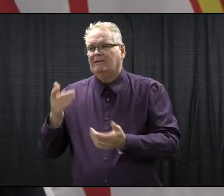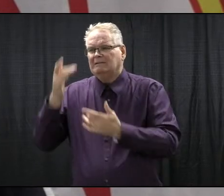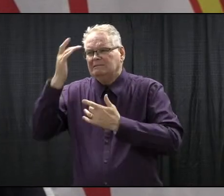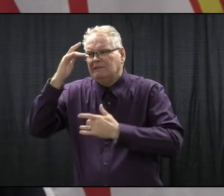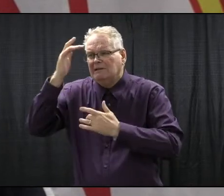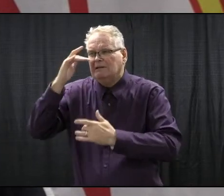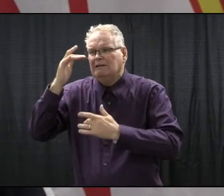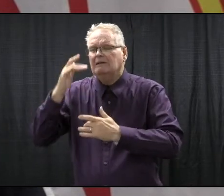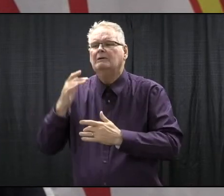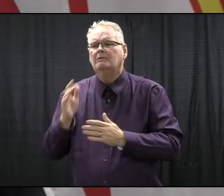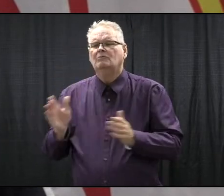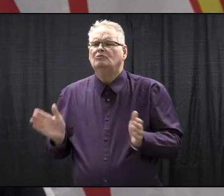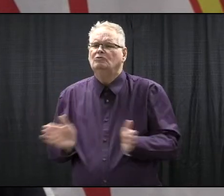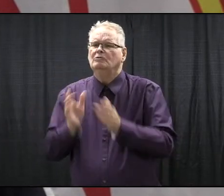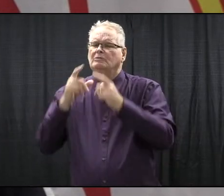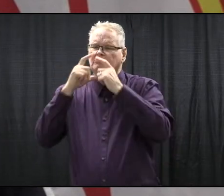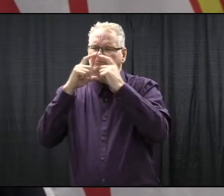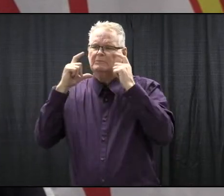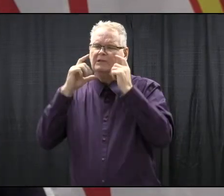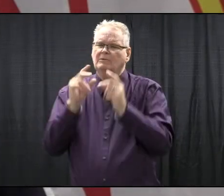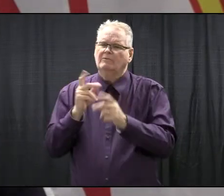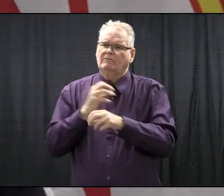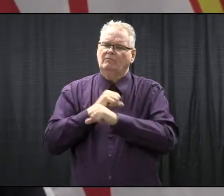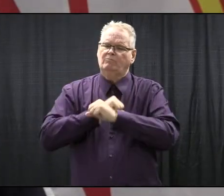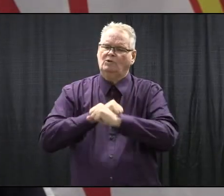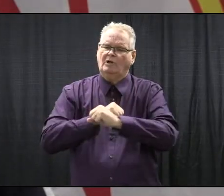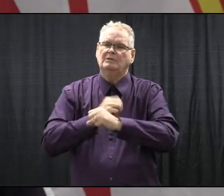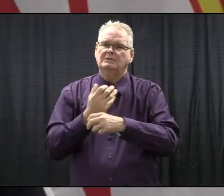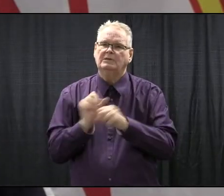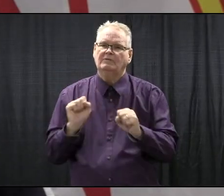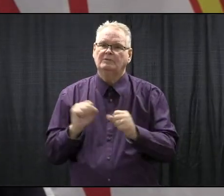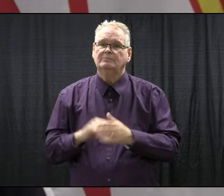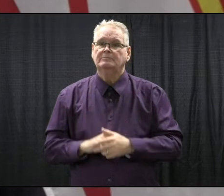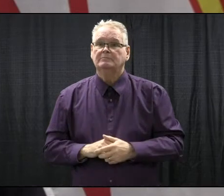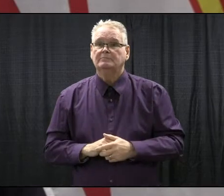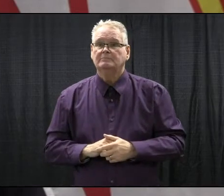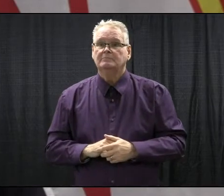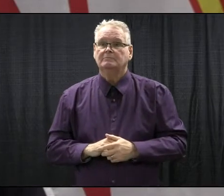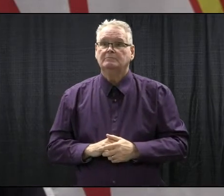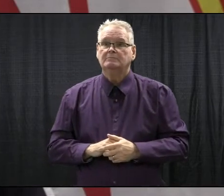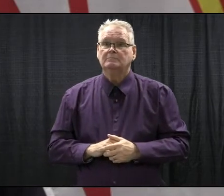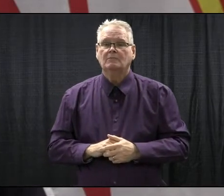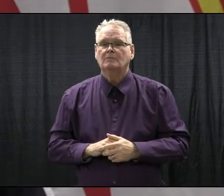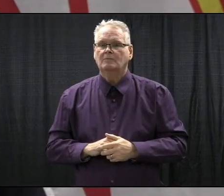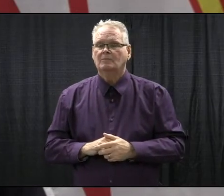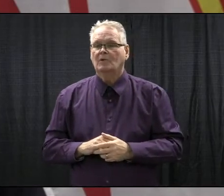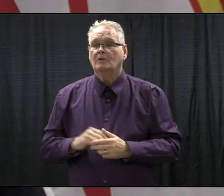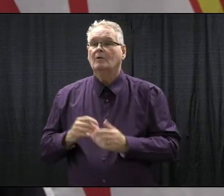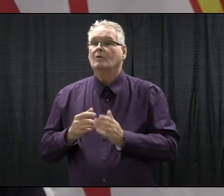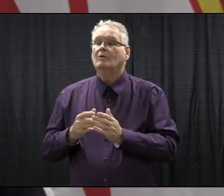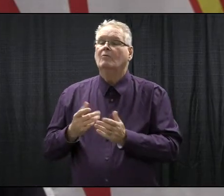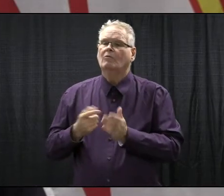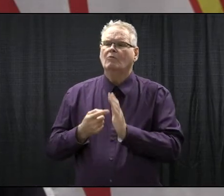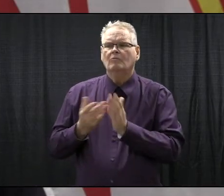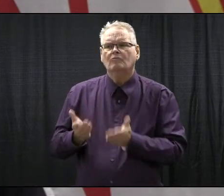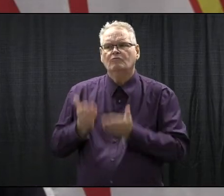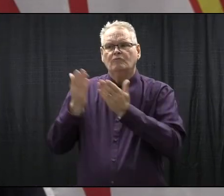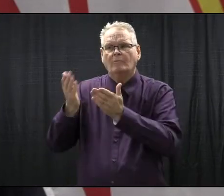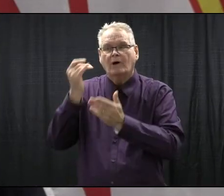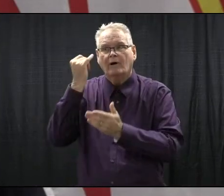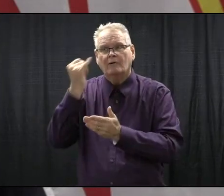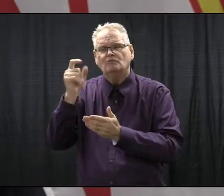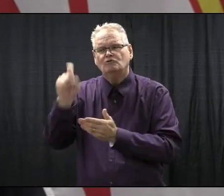masking. It's just the question of whether it's mandatory or not. So, our recommendation certainly will be